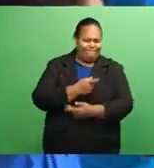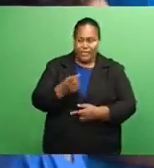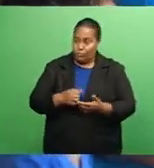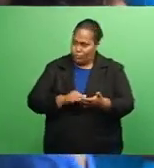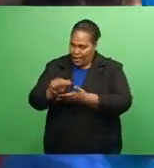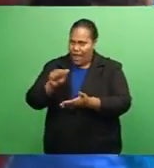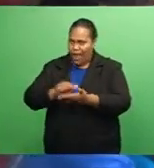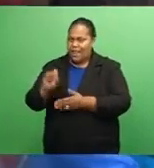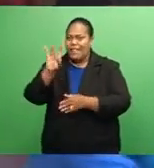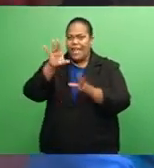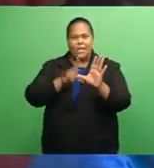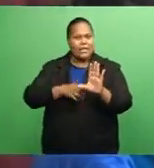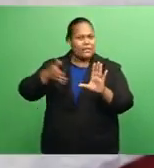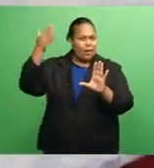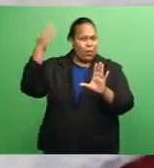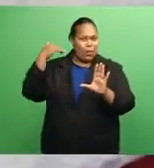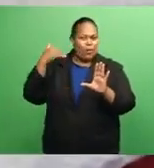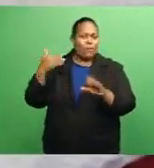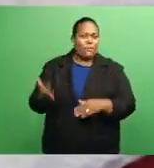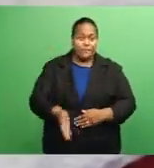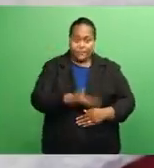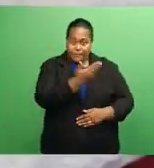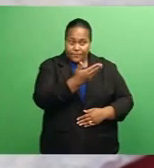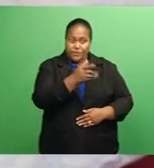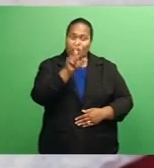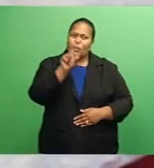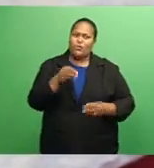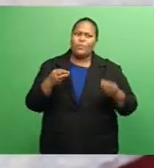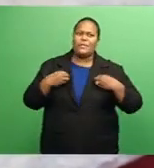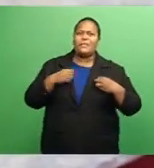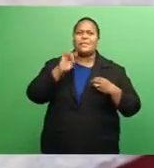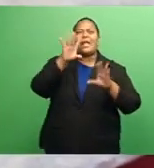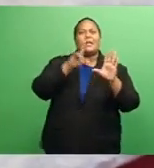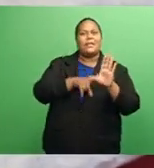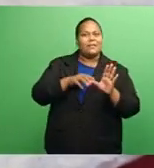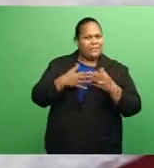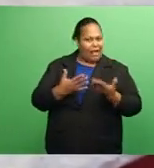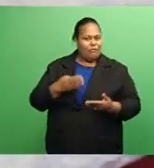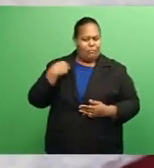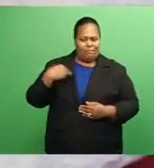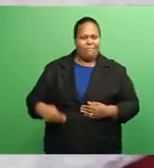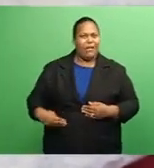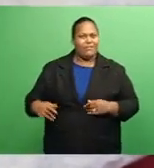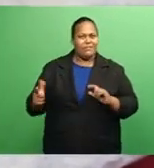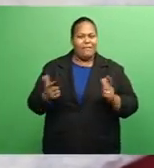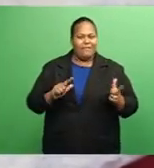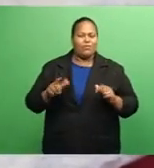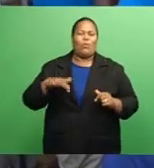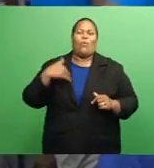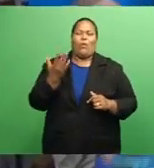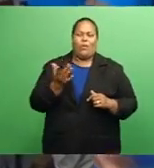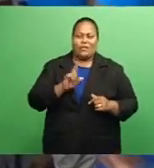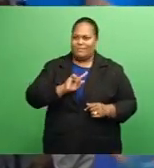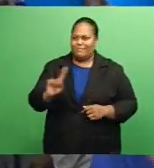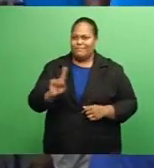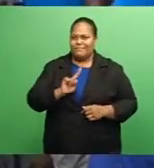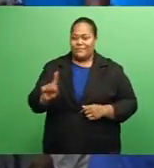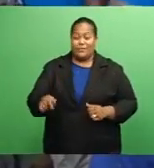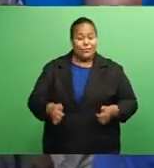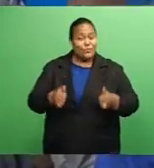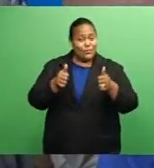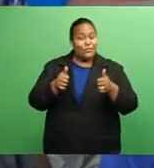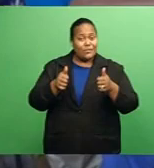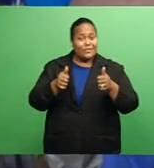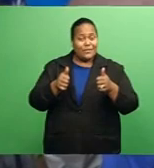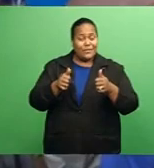10 years ago. I've been doing this business for 10 years now for the Mara 7. It's very good. These vendors had